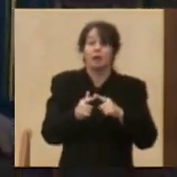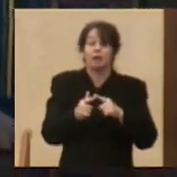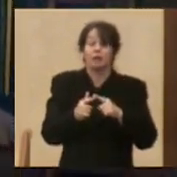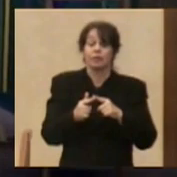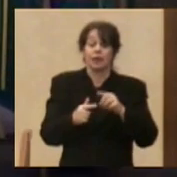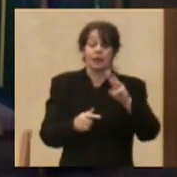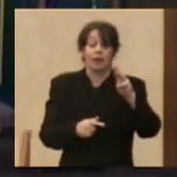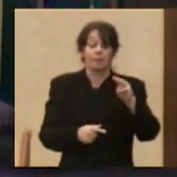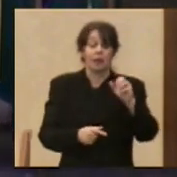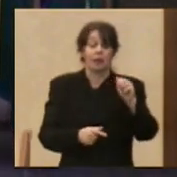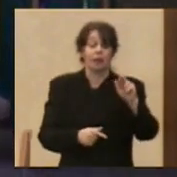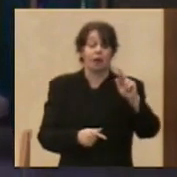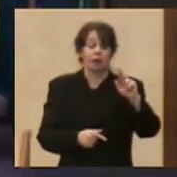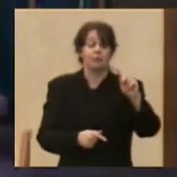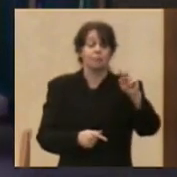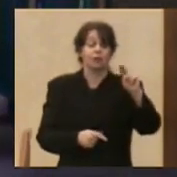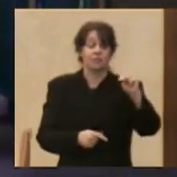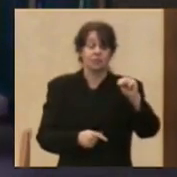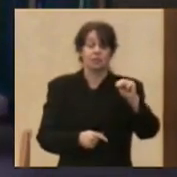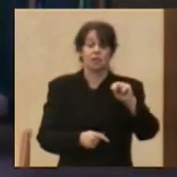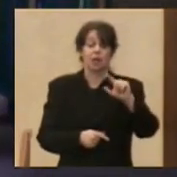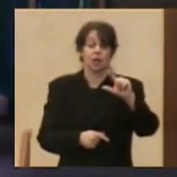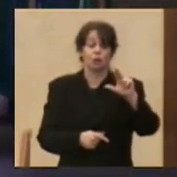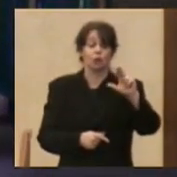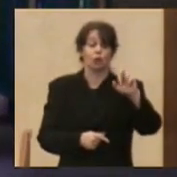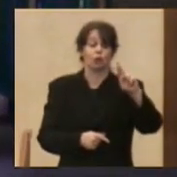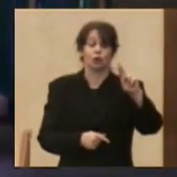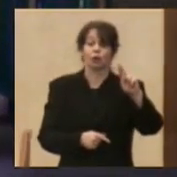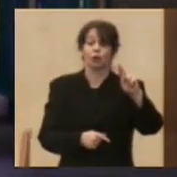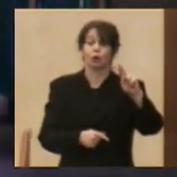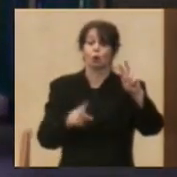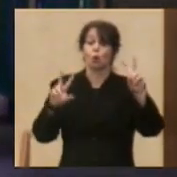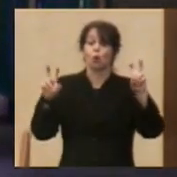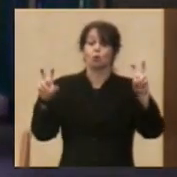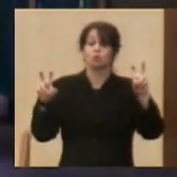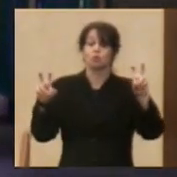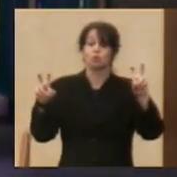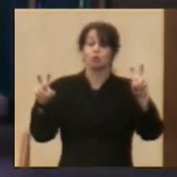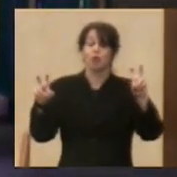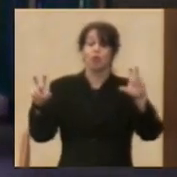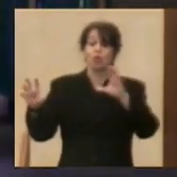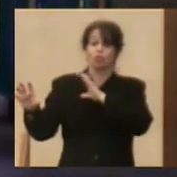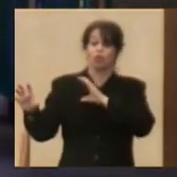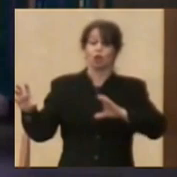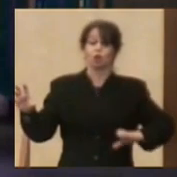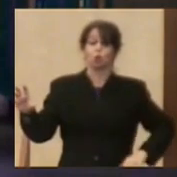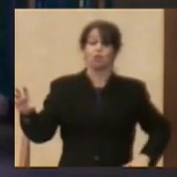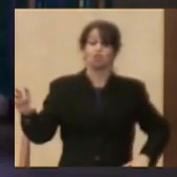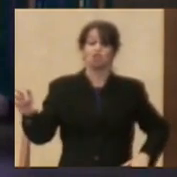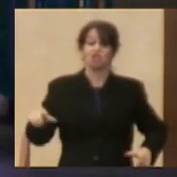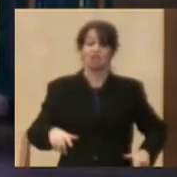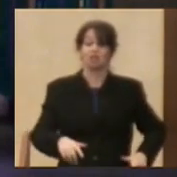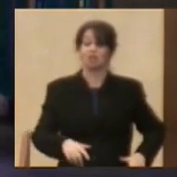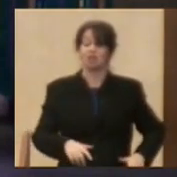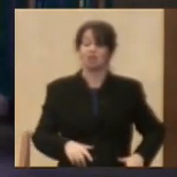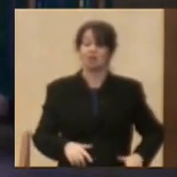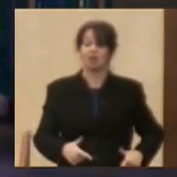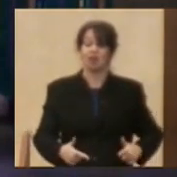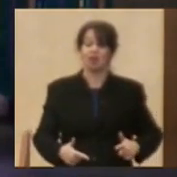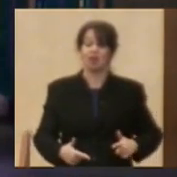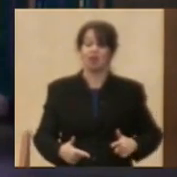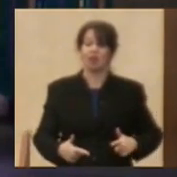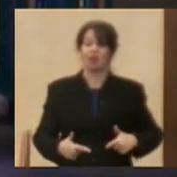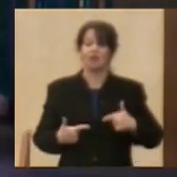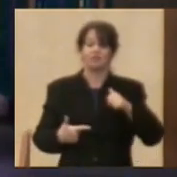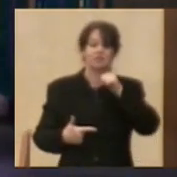Luther quote. What was it again? I got it. The Christian life is not about